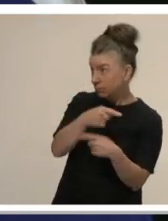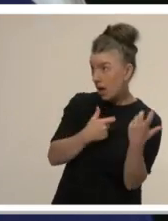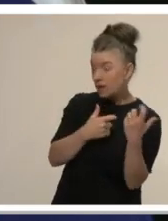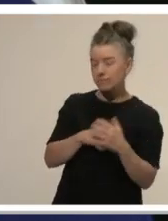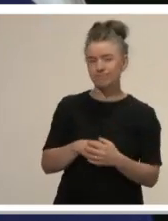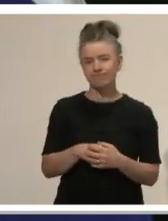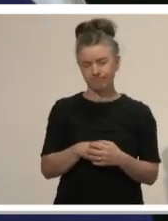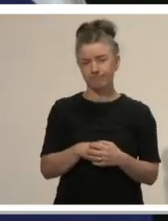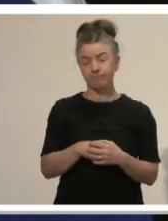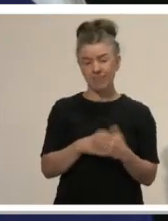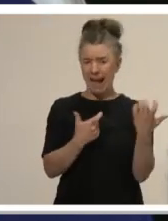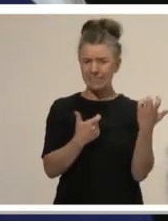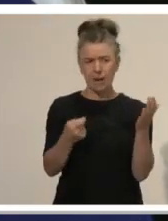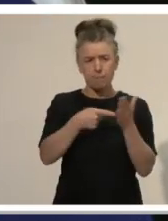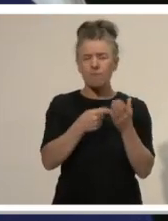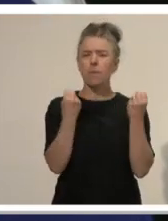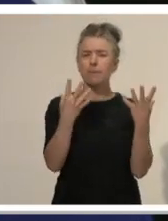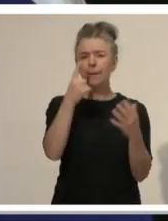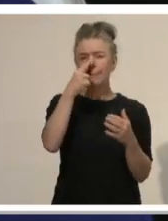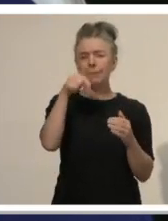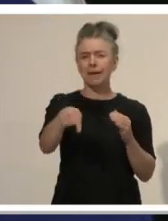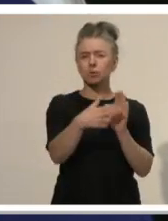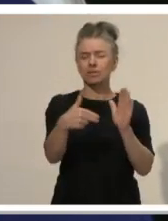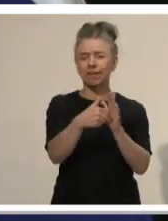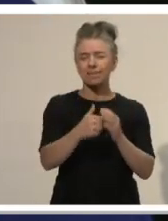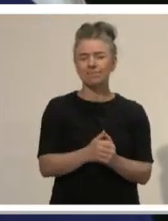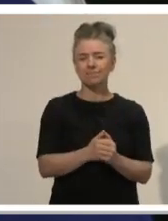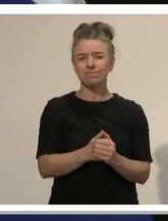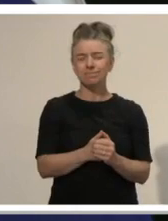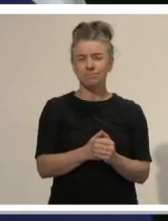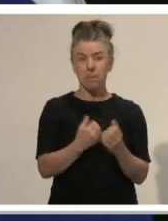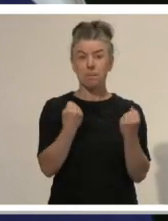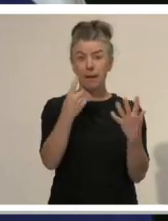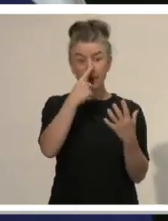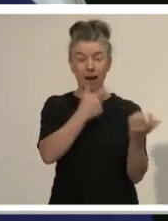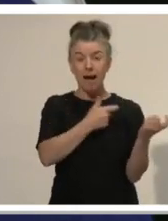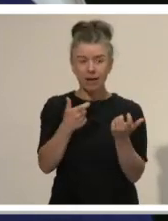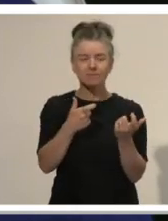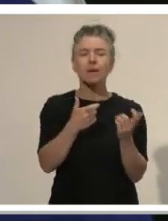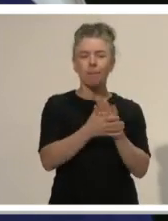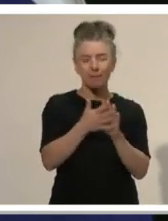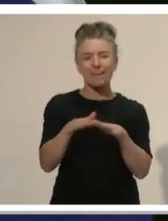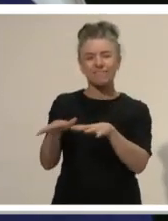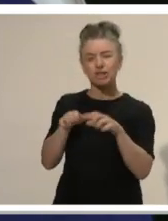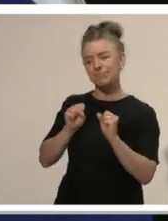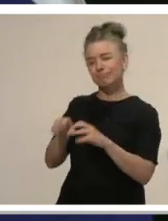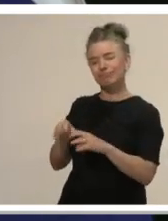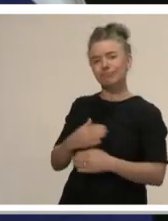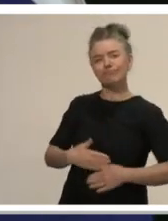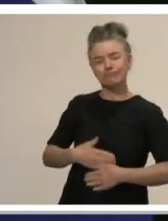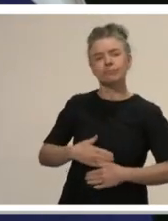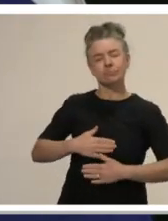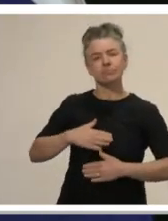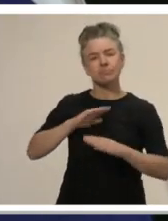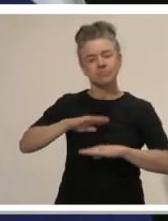part of life for many New Zealanders. In many places around the country, it fills freezers for the months ahead. It also rids farmland of